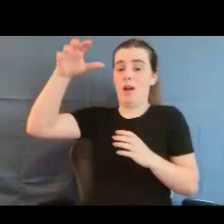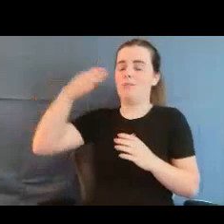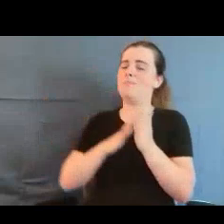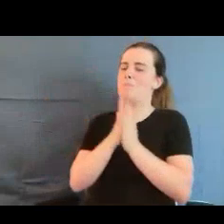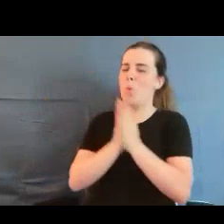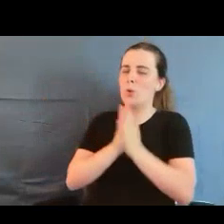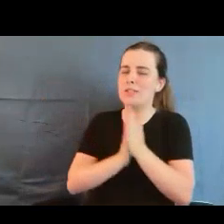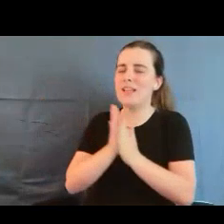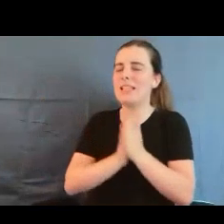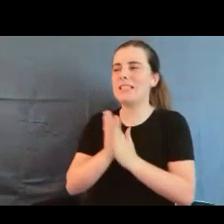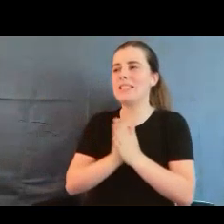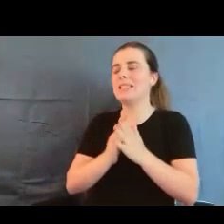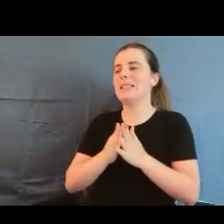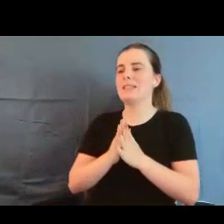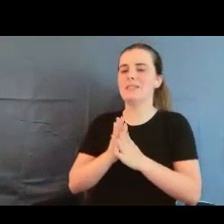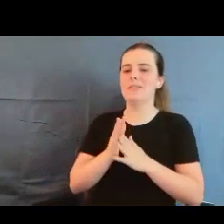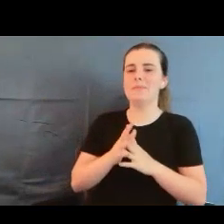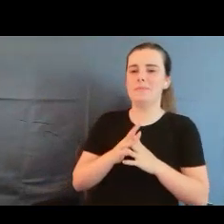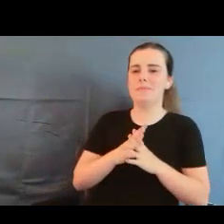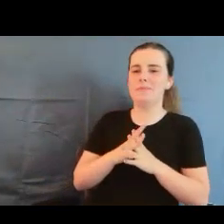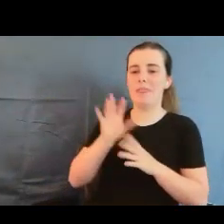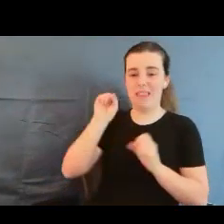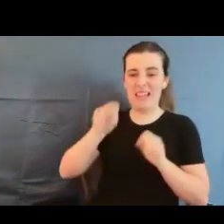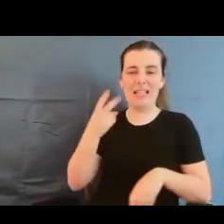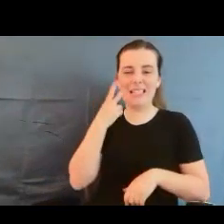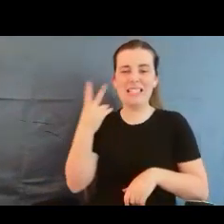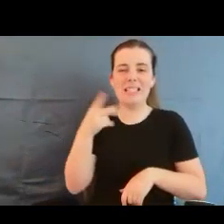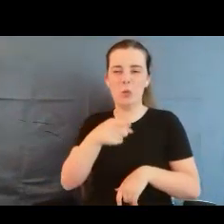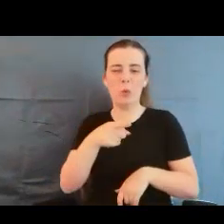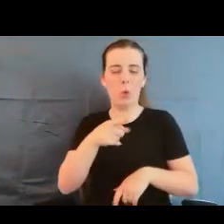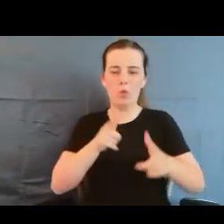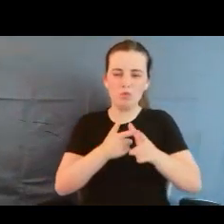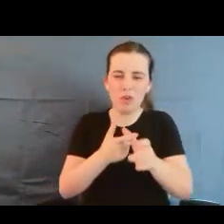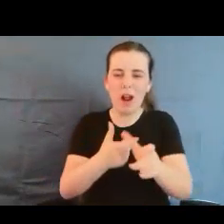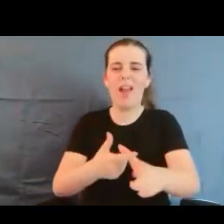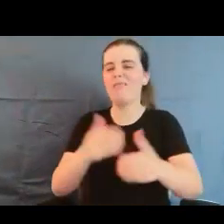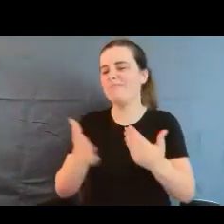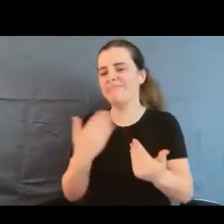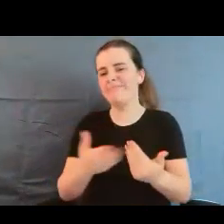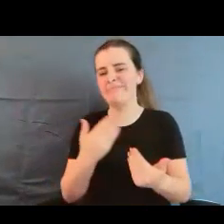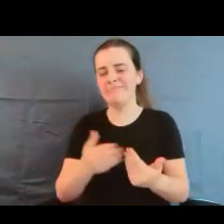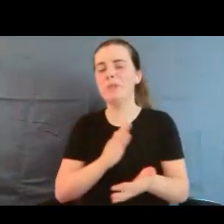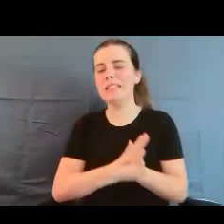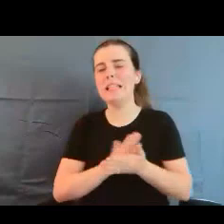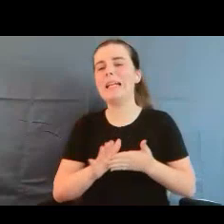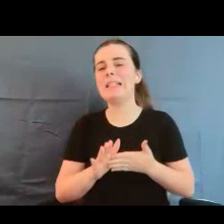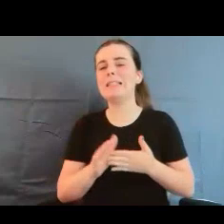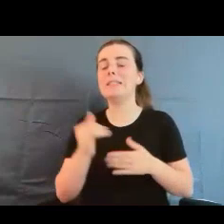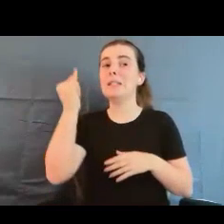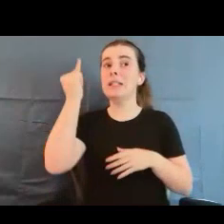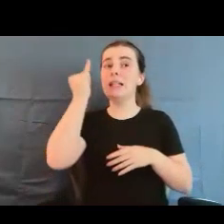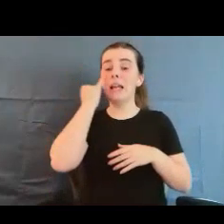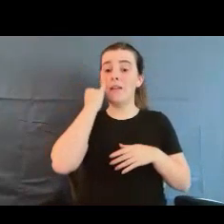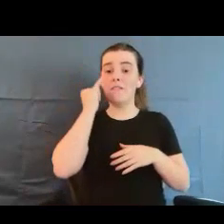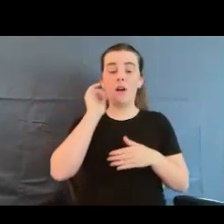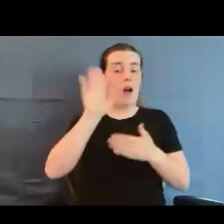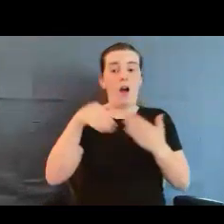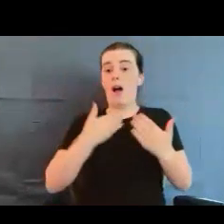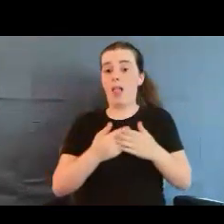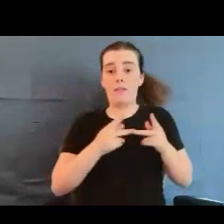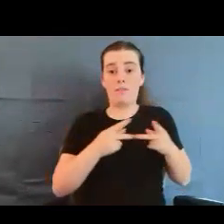gondola up, they will be able to see you at Hidden Peak and the tunnel super easily. So I think if they can be at all of those places,